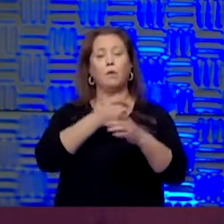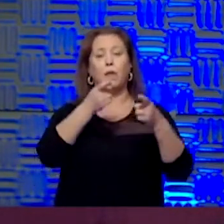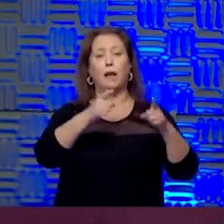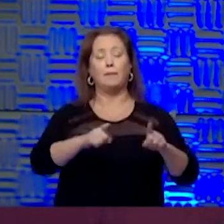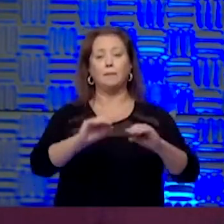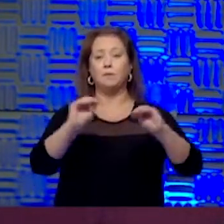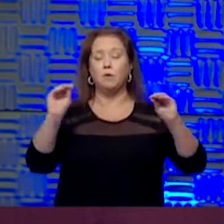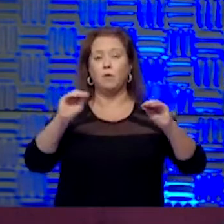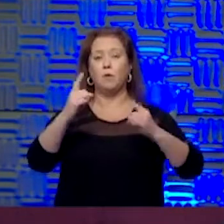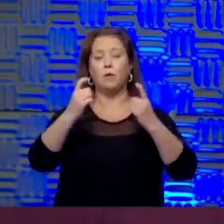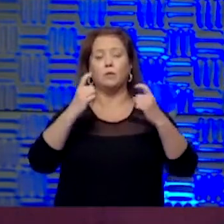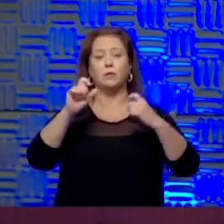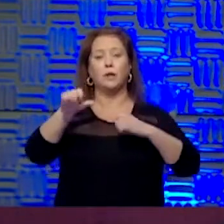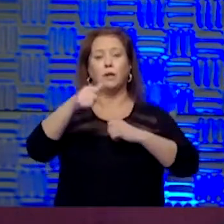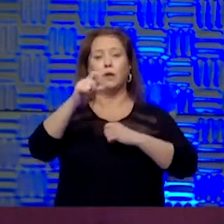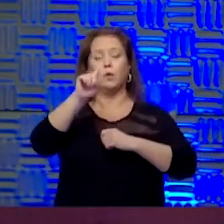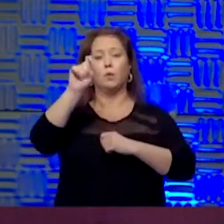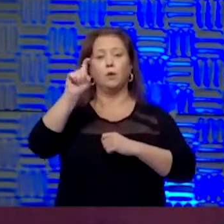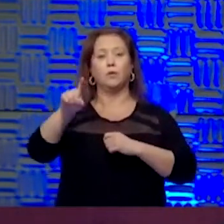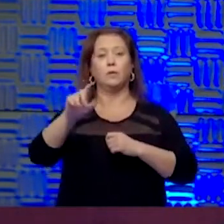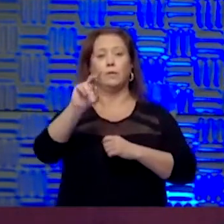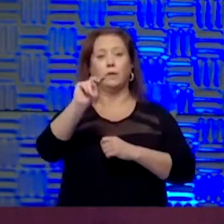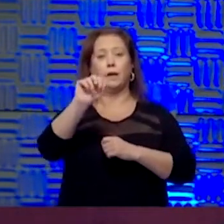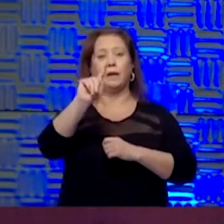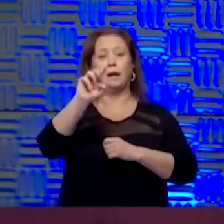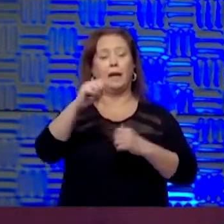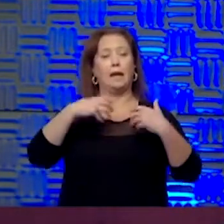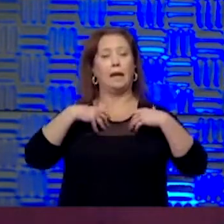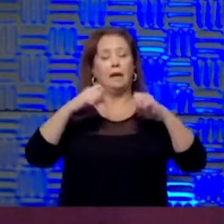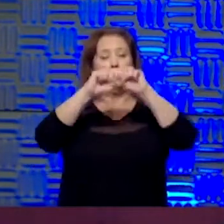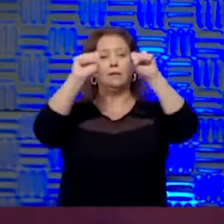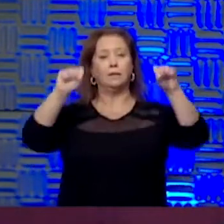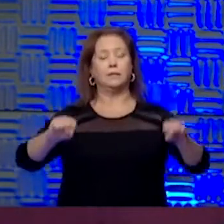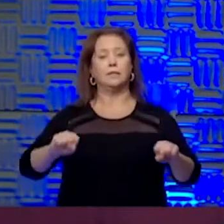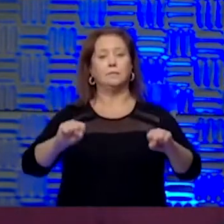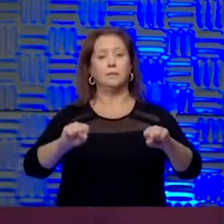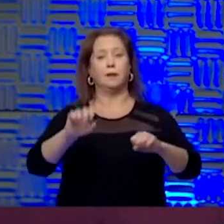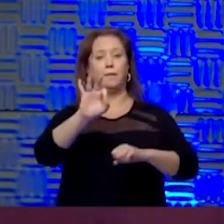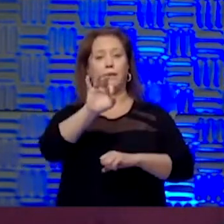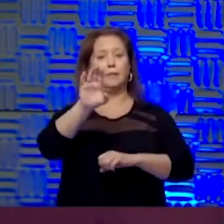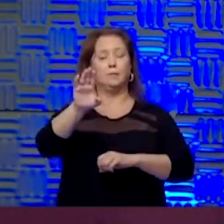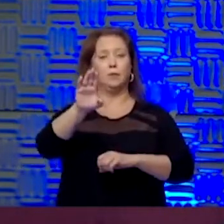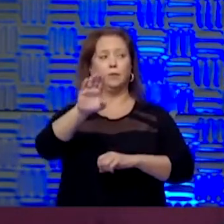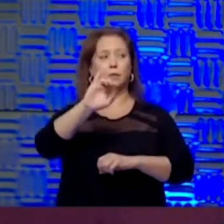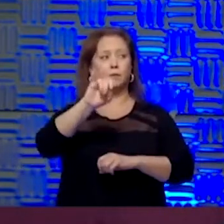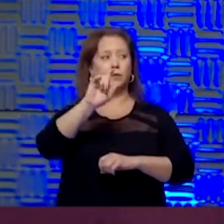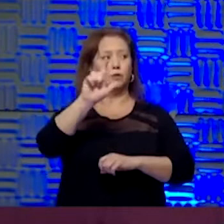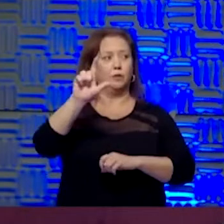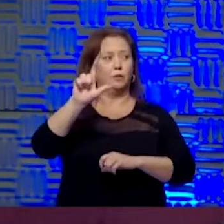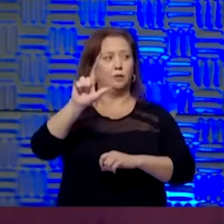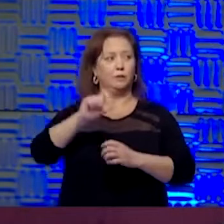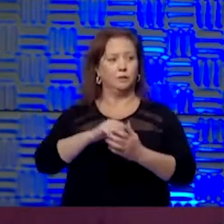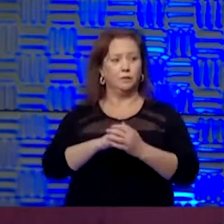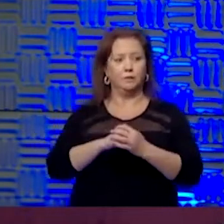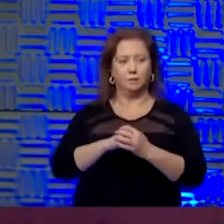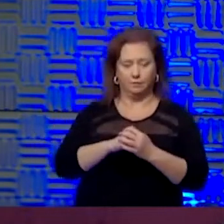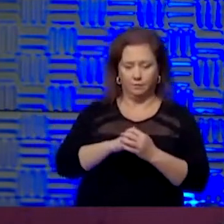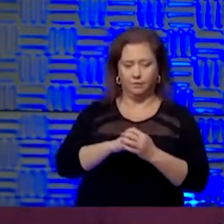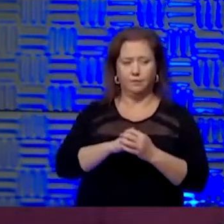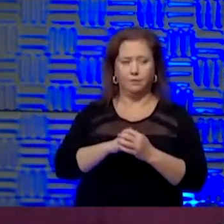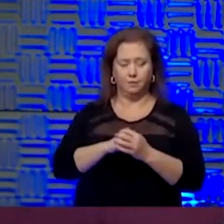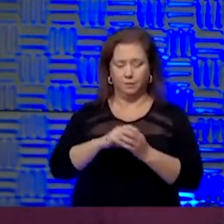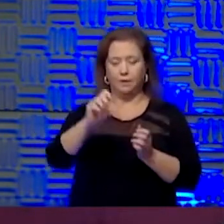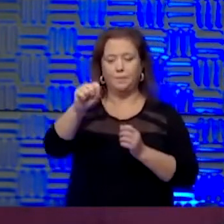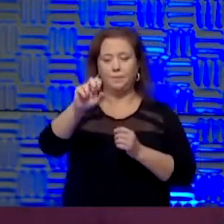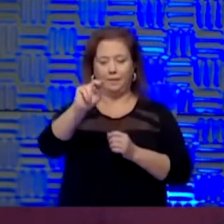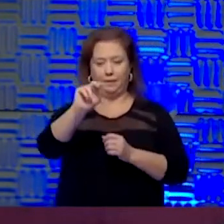there's not, let's go ahead and take other questions from Nate. Or the health system questions are coming in through Facebook or Jill? Yes, I do